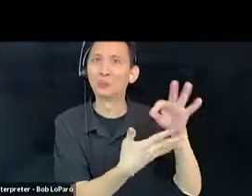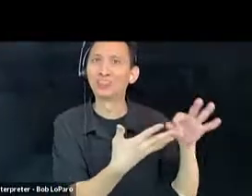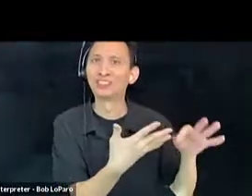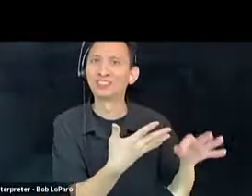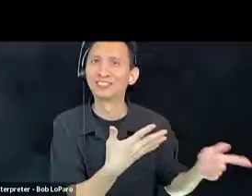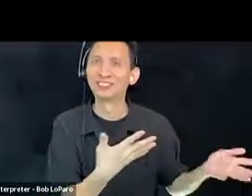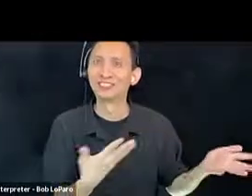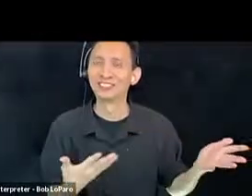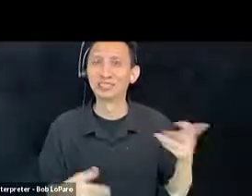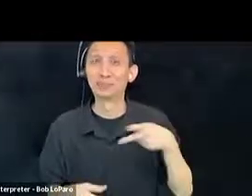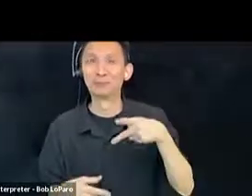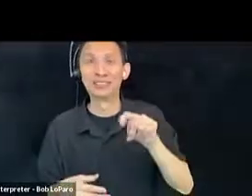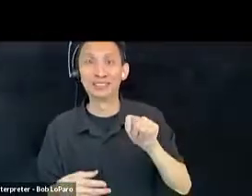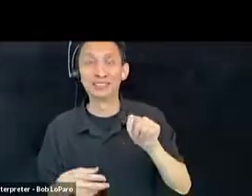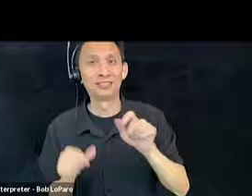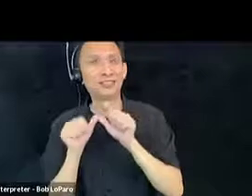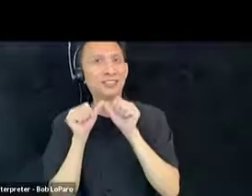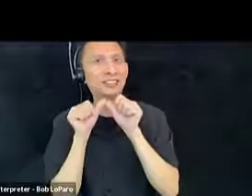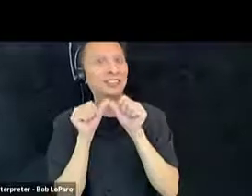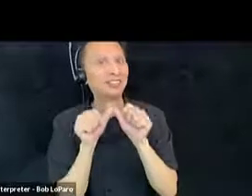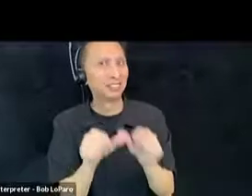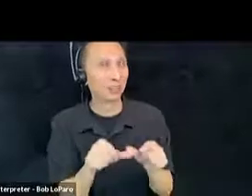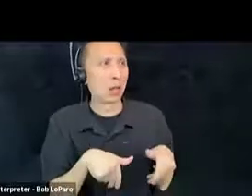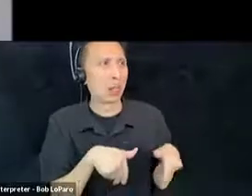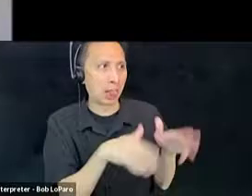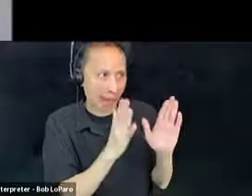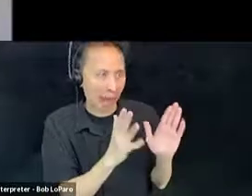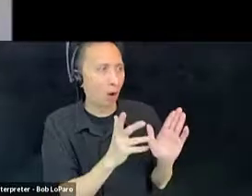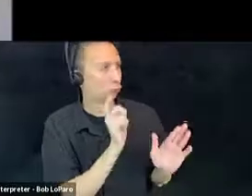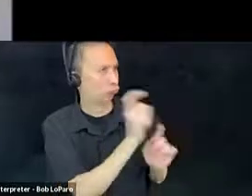something that she has continued to develop over time with him.